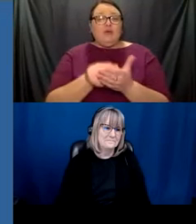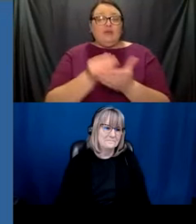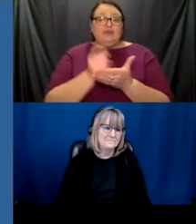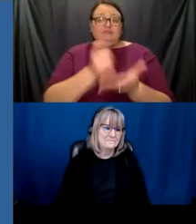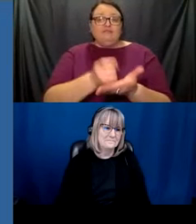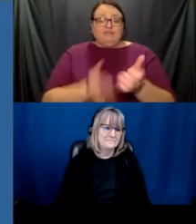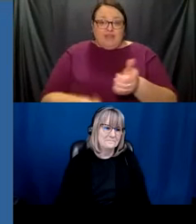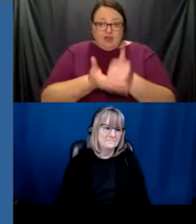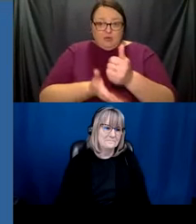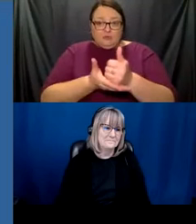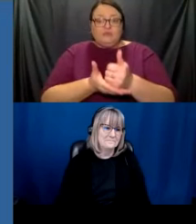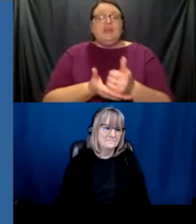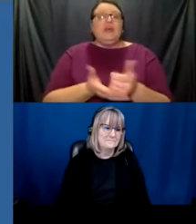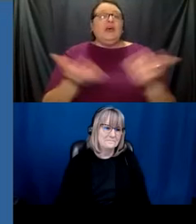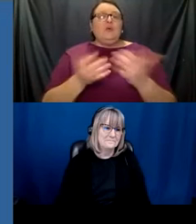them. peluquería